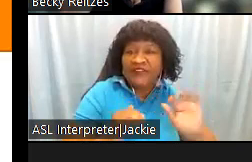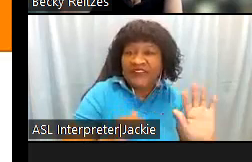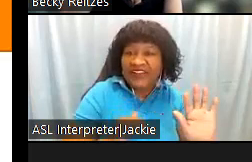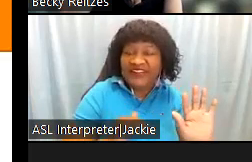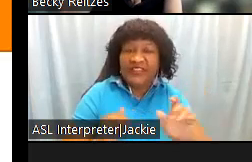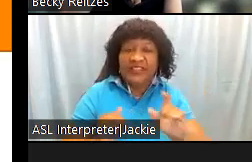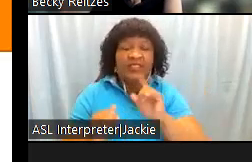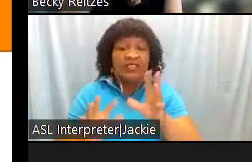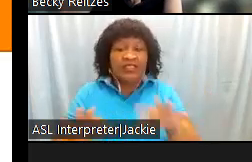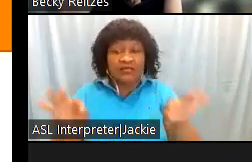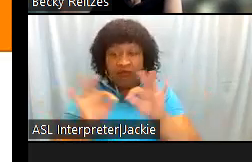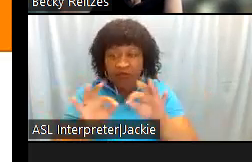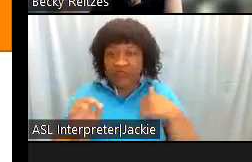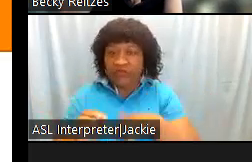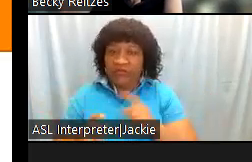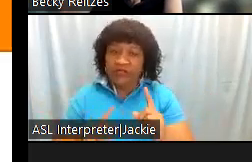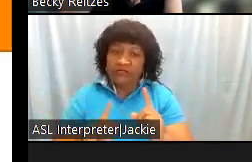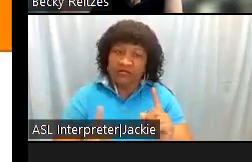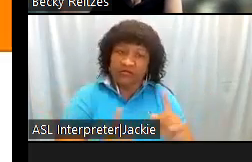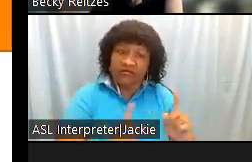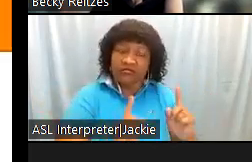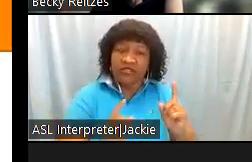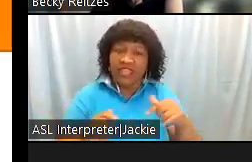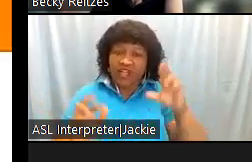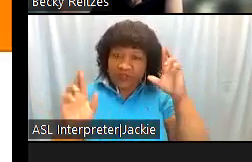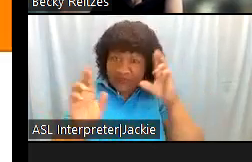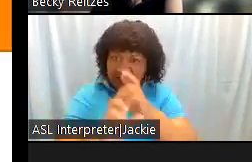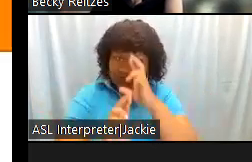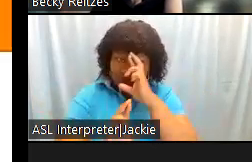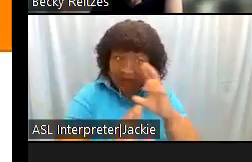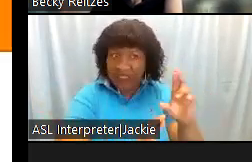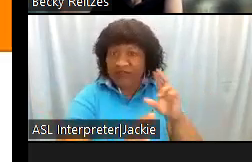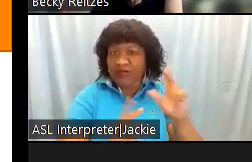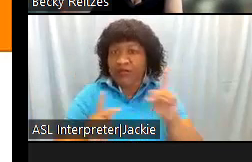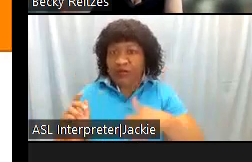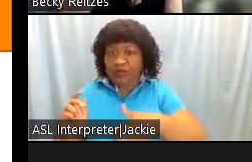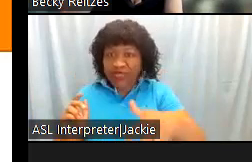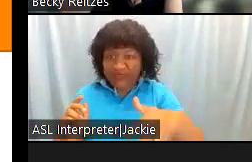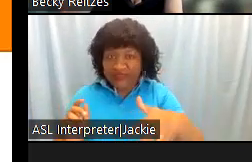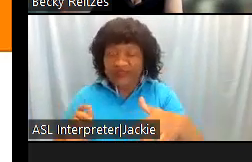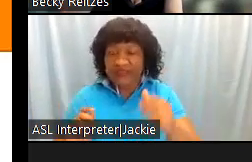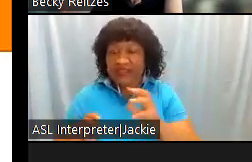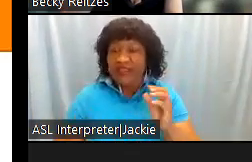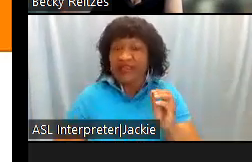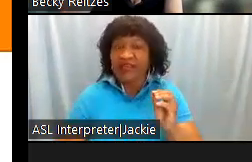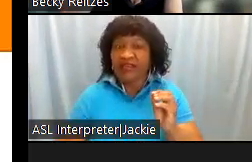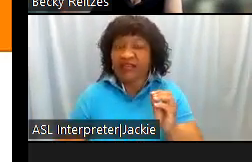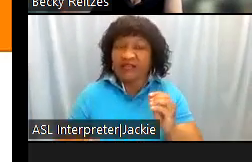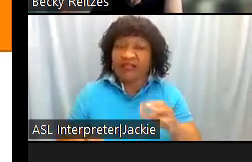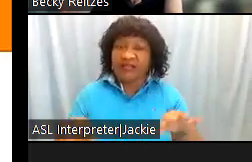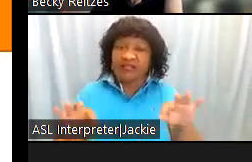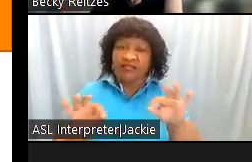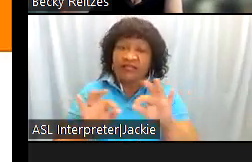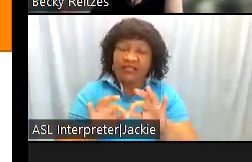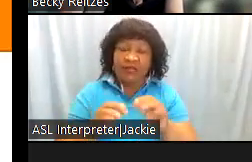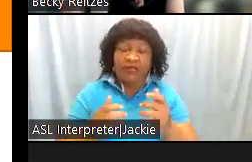super important for us to be having conversations that are respectful with folks who are pregnant, and dispelling the really awful